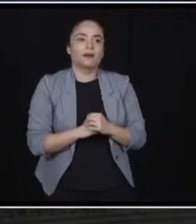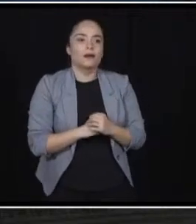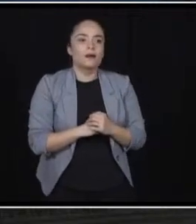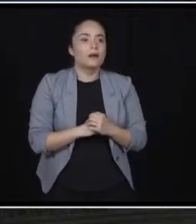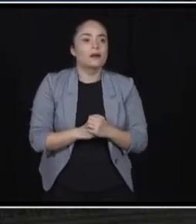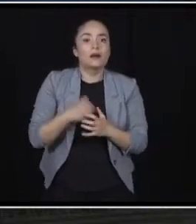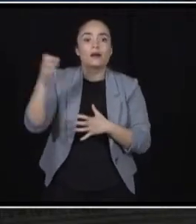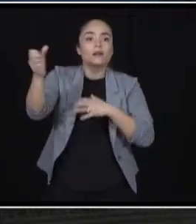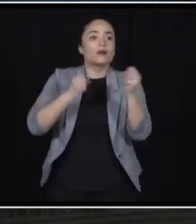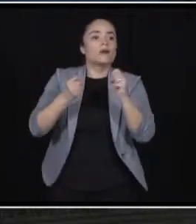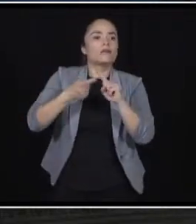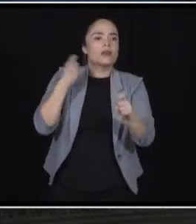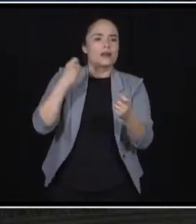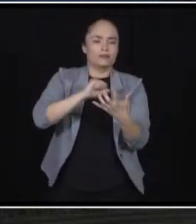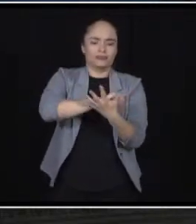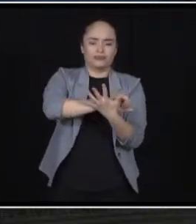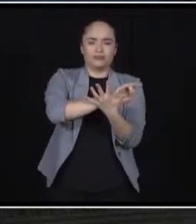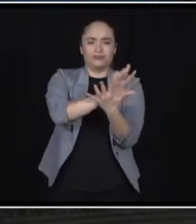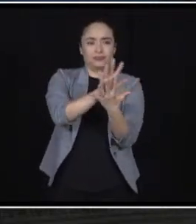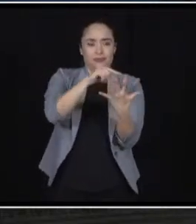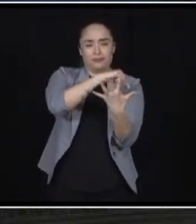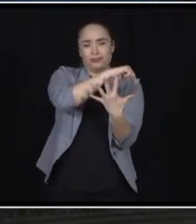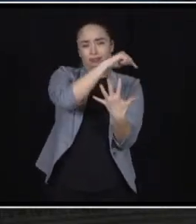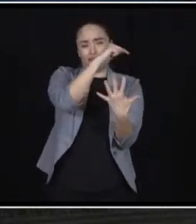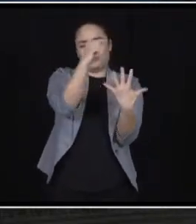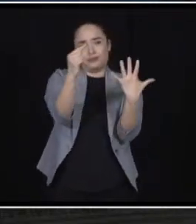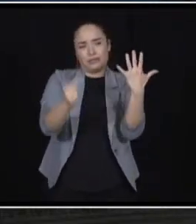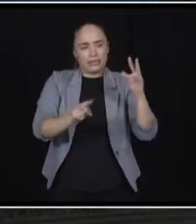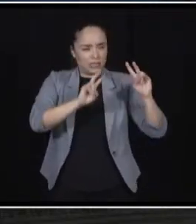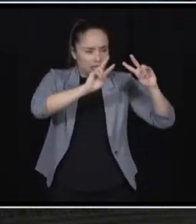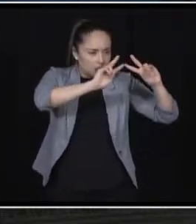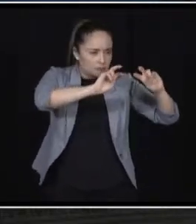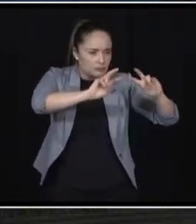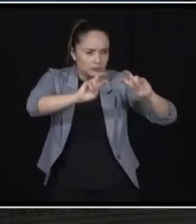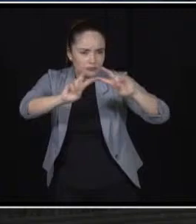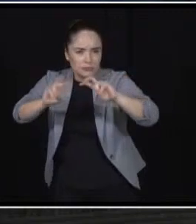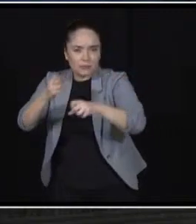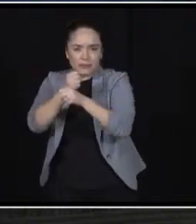now to make sure that we have all the staffing employed in our